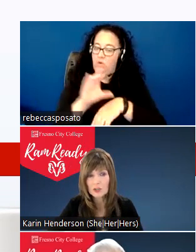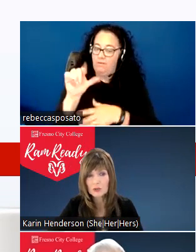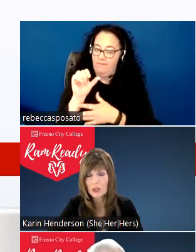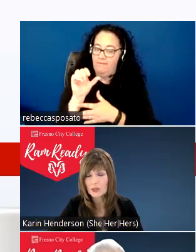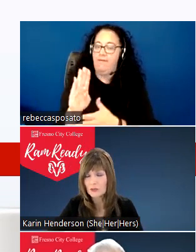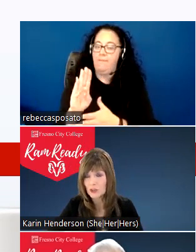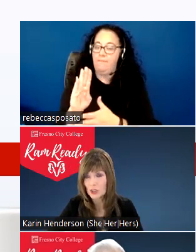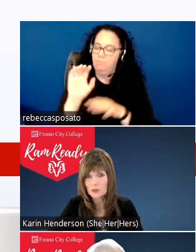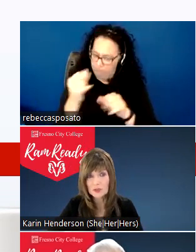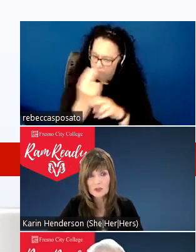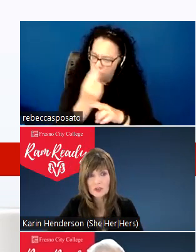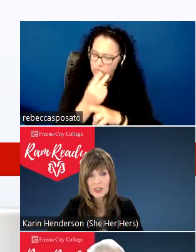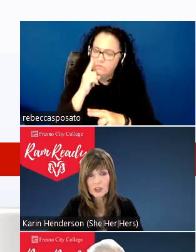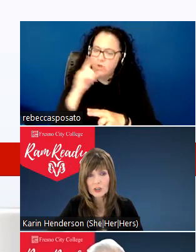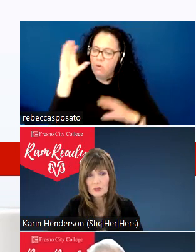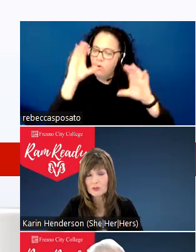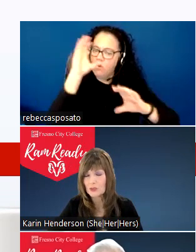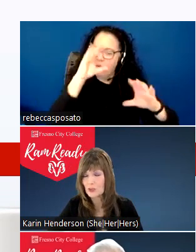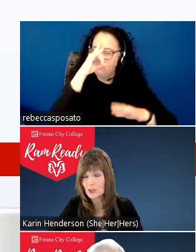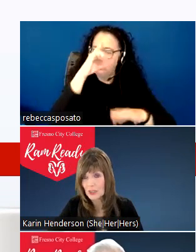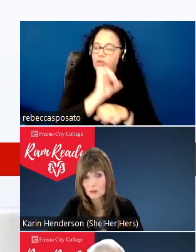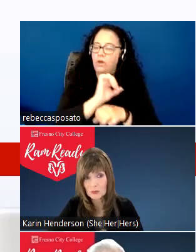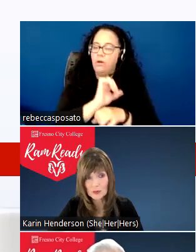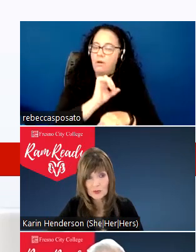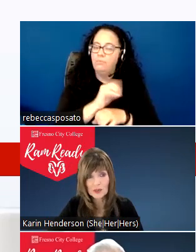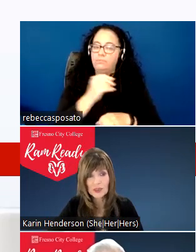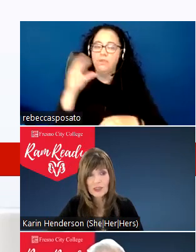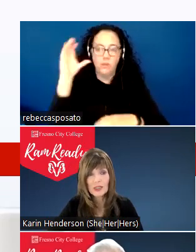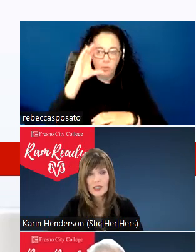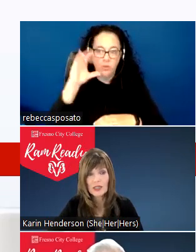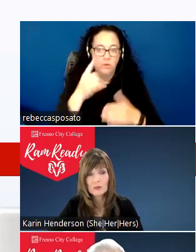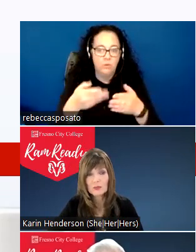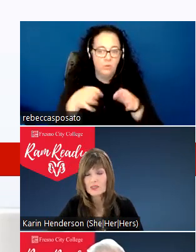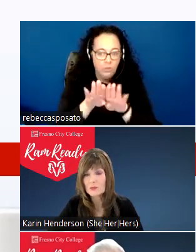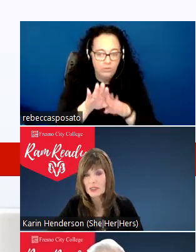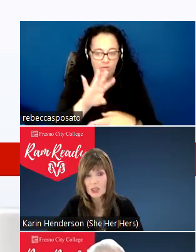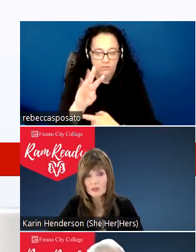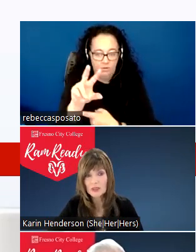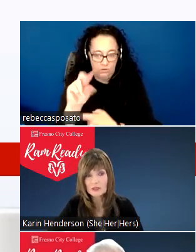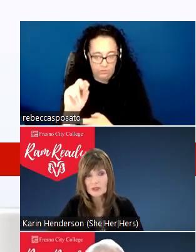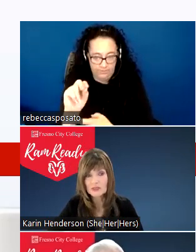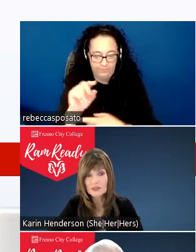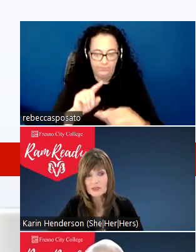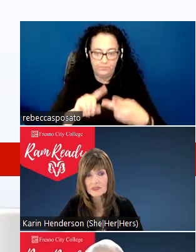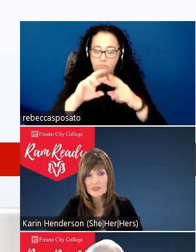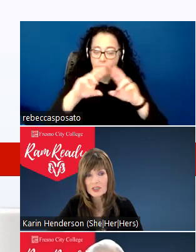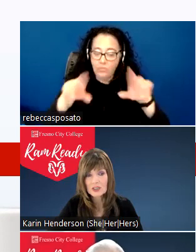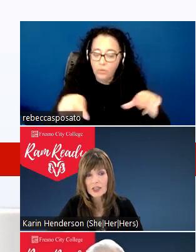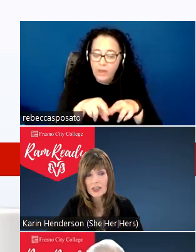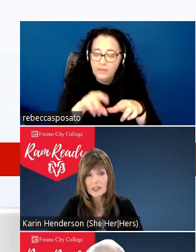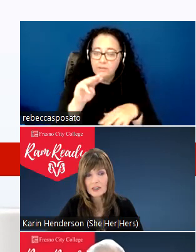be utilized for job search, and our computers do shut down at 4:30. Resume and cover letter